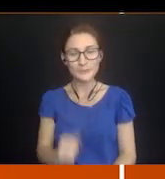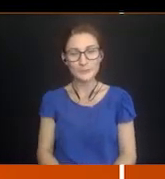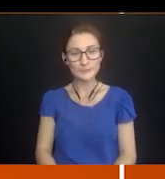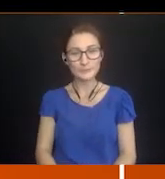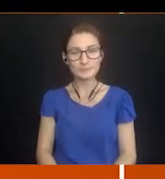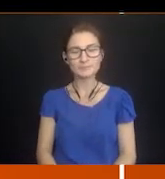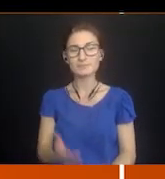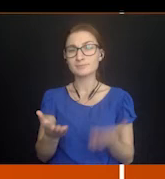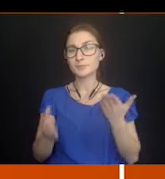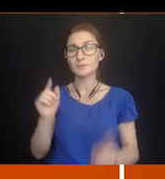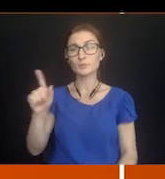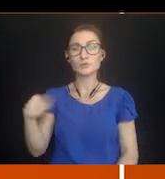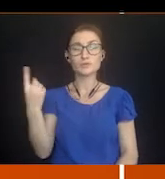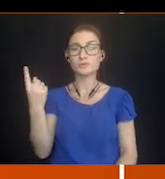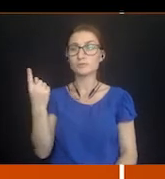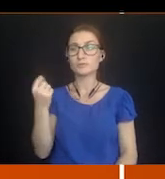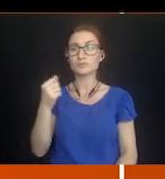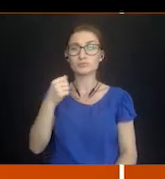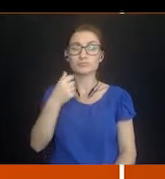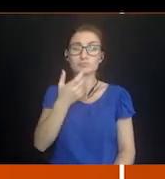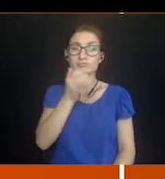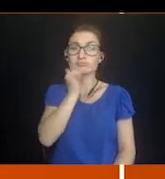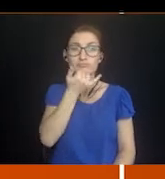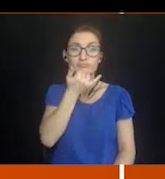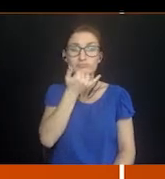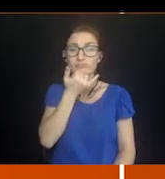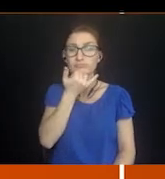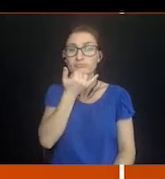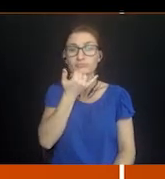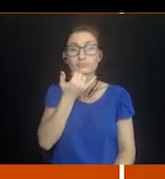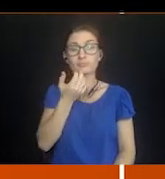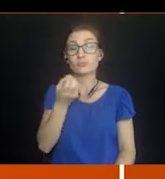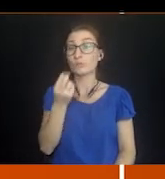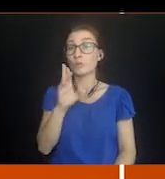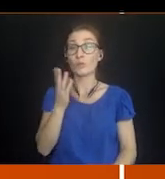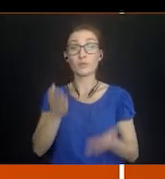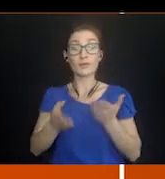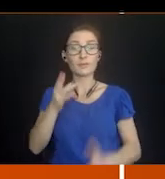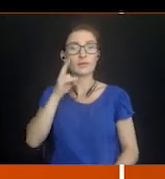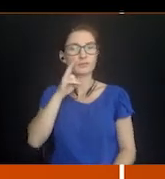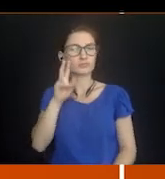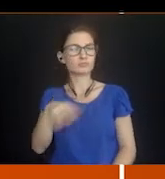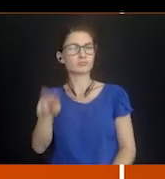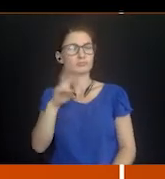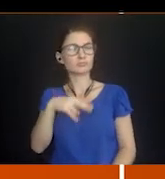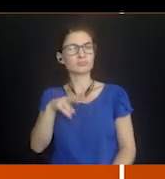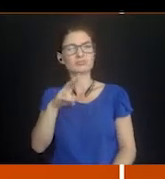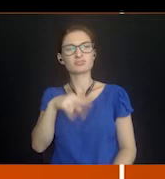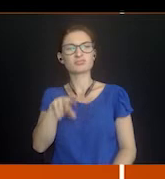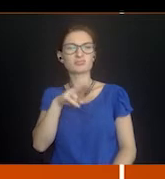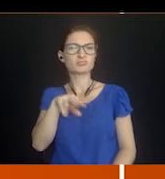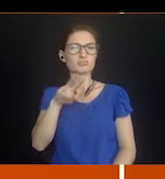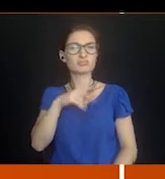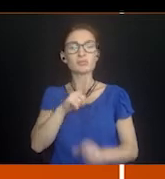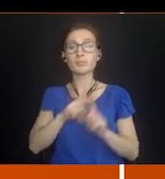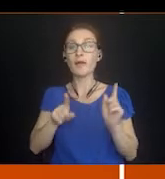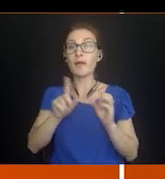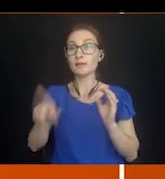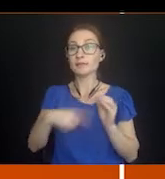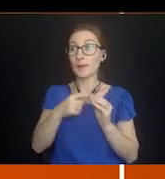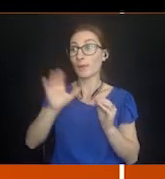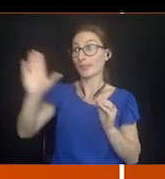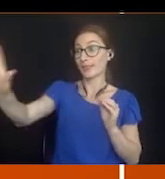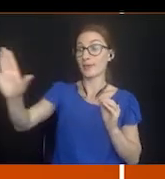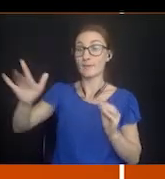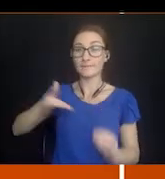it may not be about you. It maybe there's just an accident, or maybe they are looking